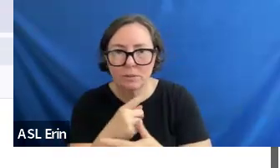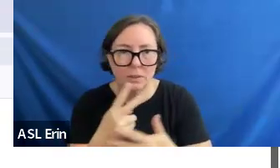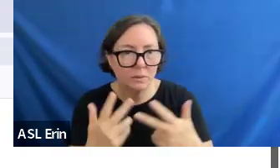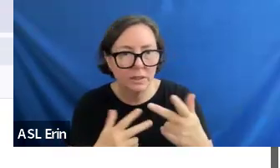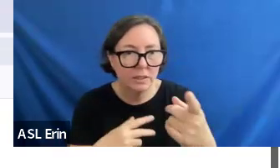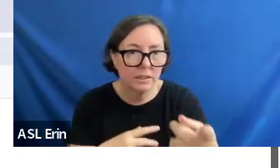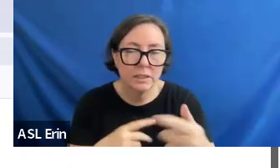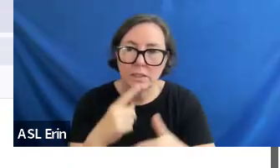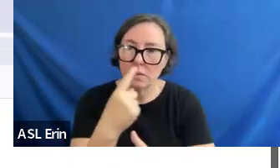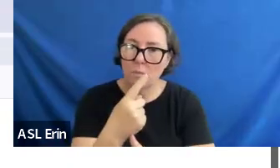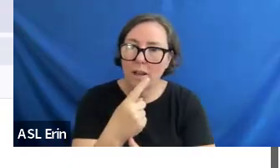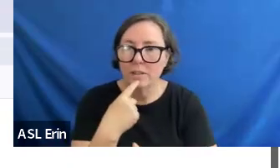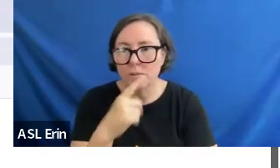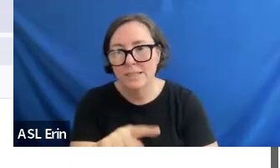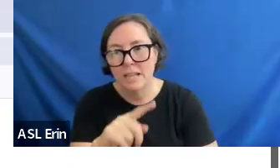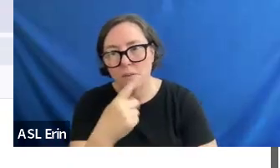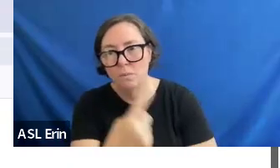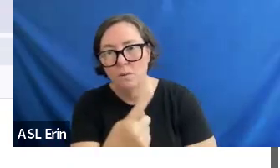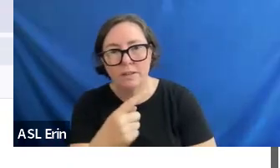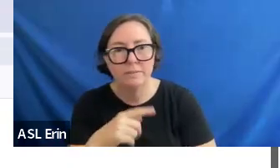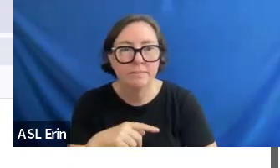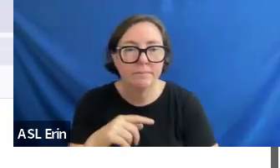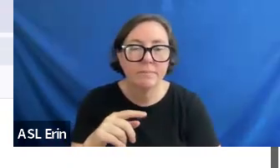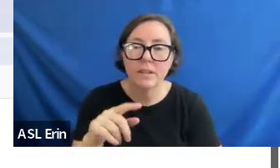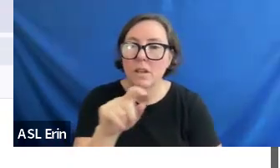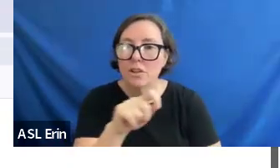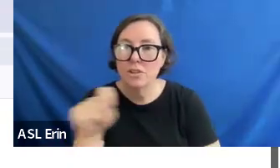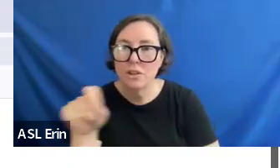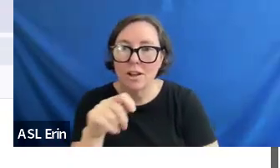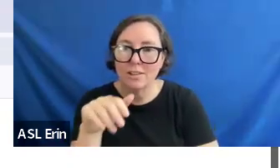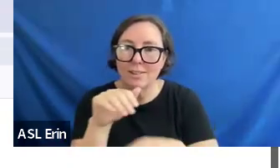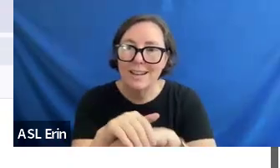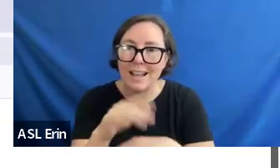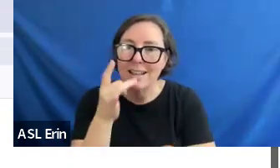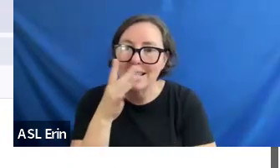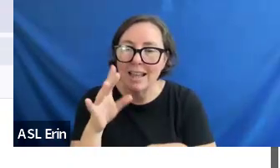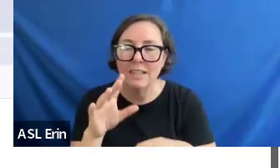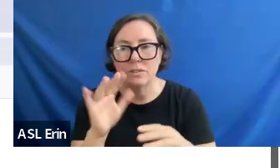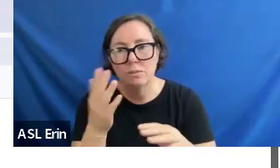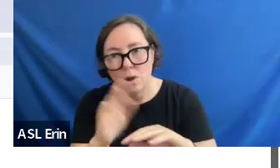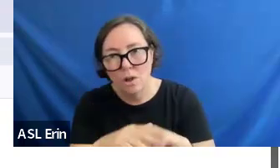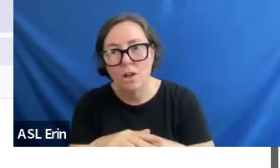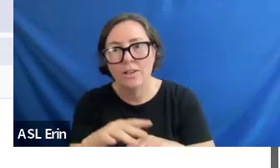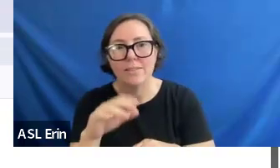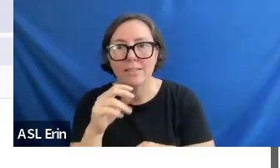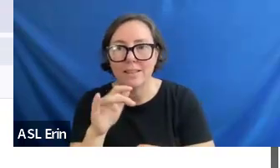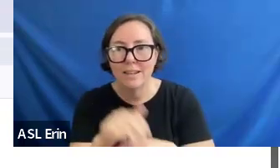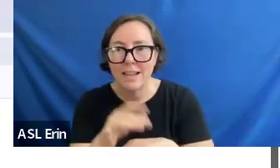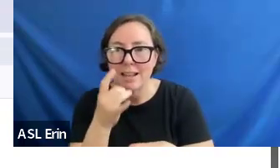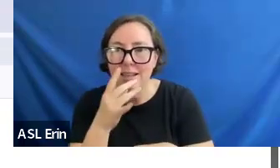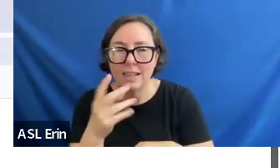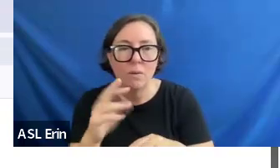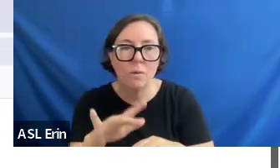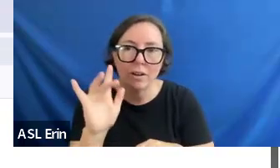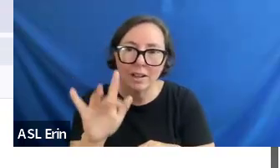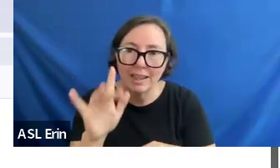you say 1. Say Toggle Night Light to turn the night light on immediately, or say click Night